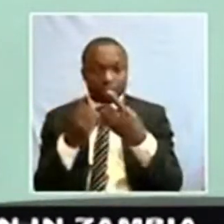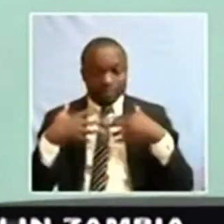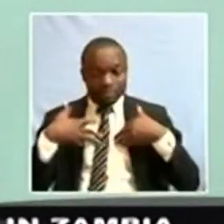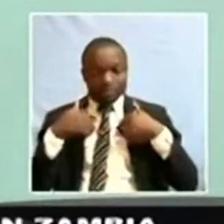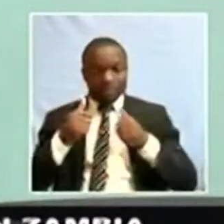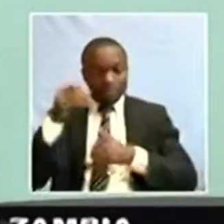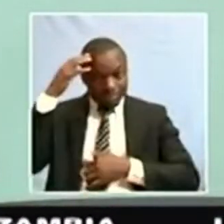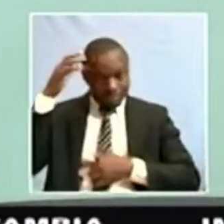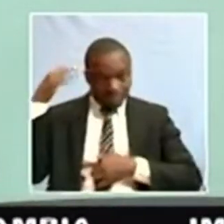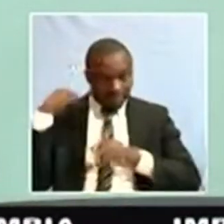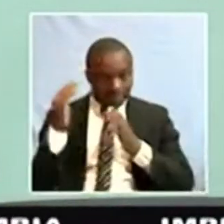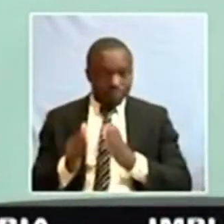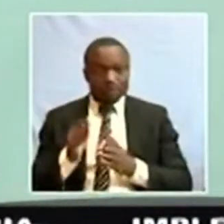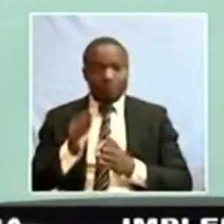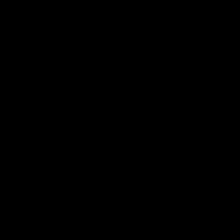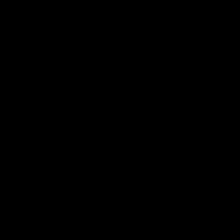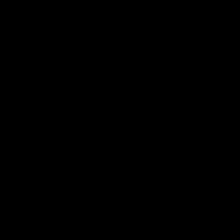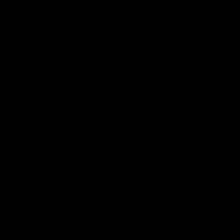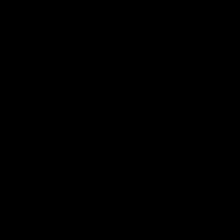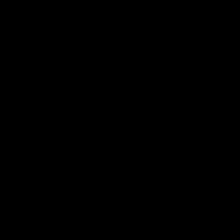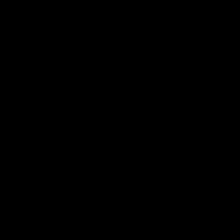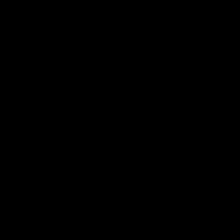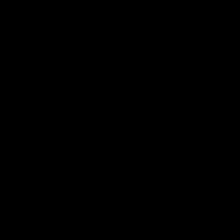Officers devolved also.